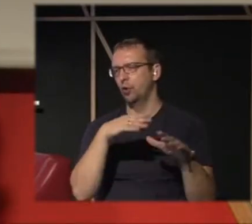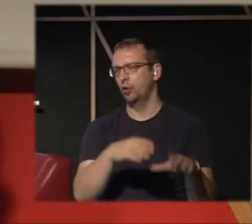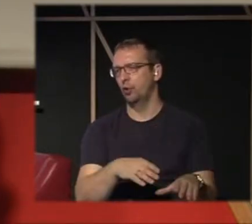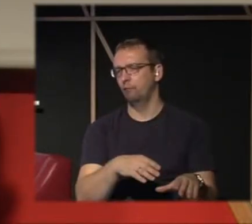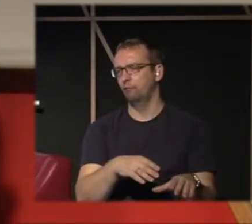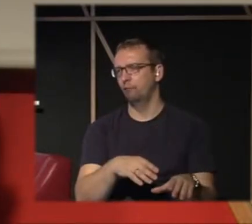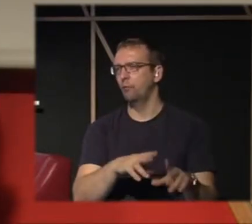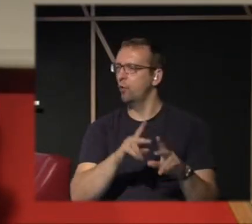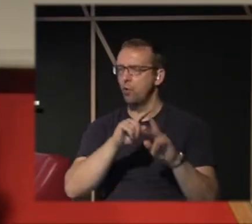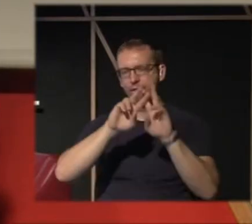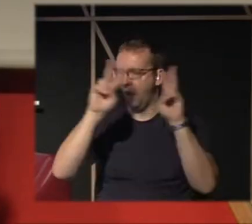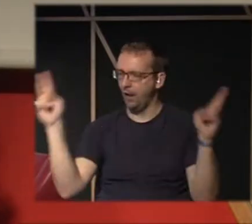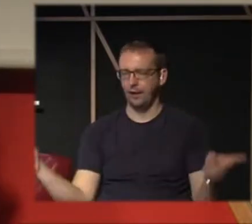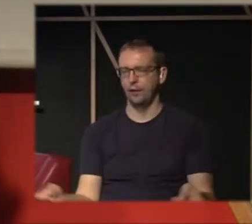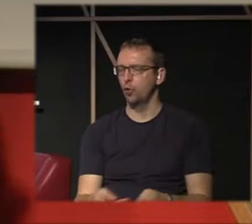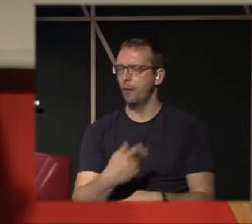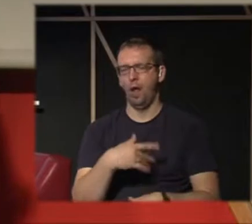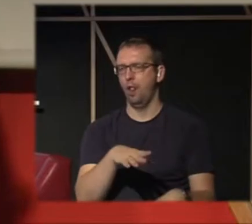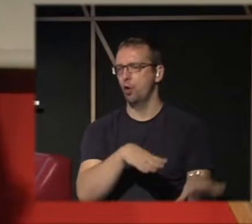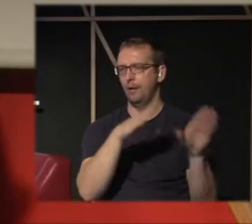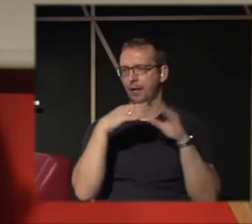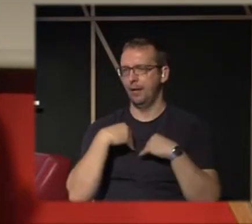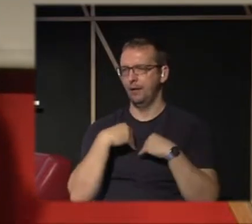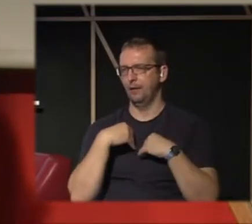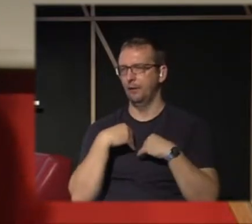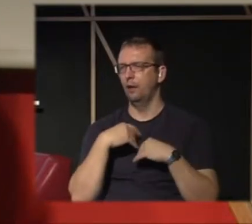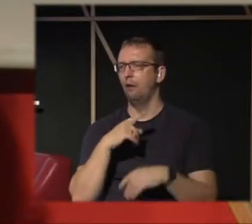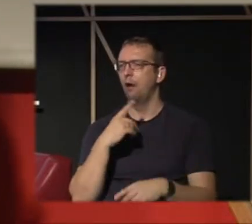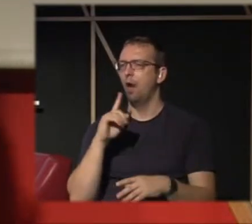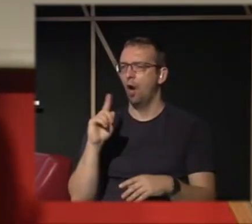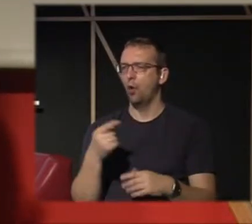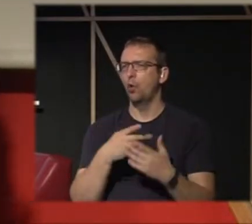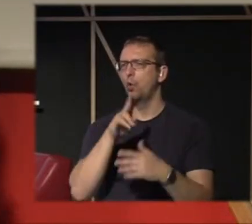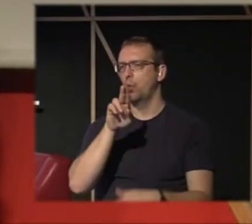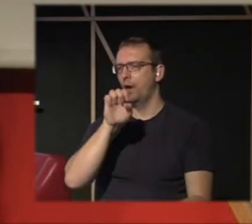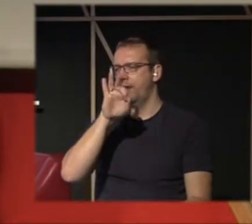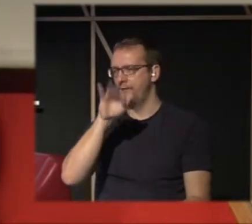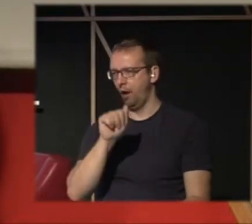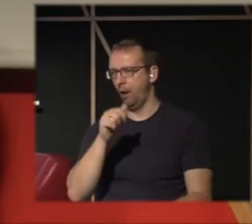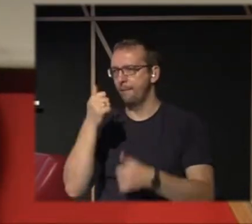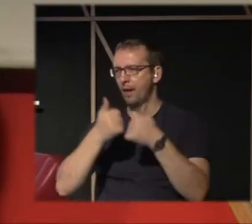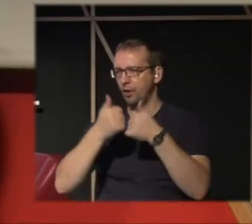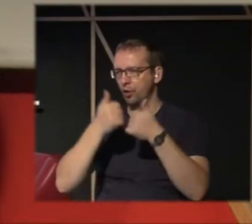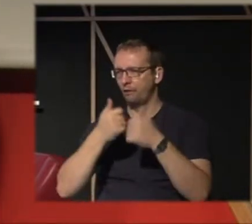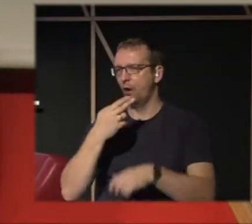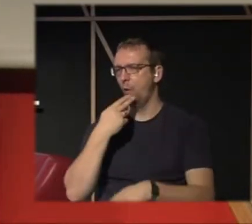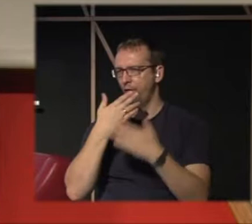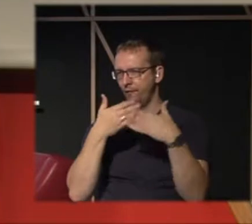club competition finals, and as you, the smokers, among yourself can imagine, this